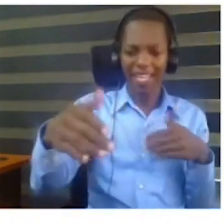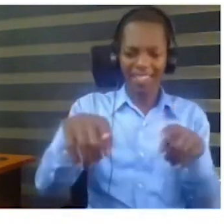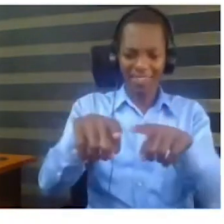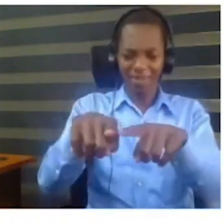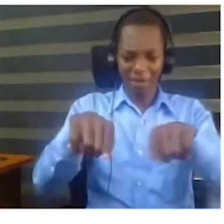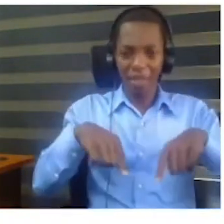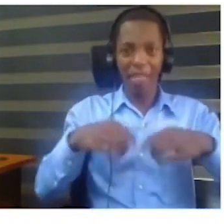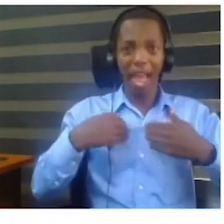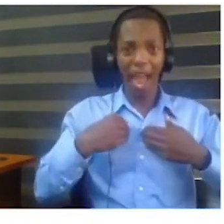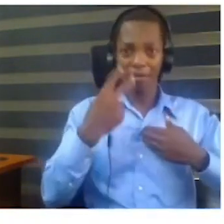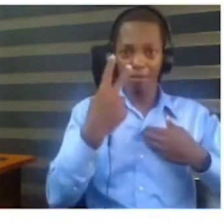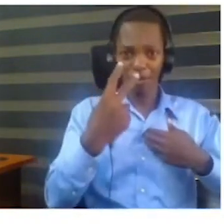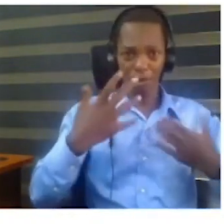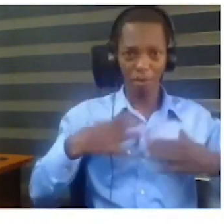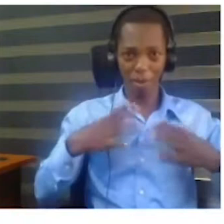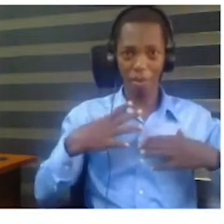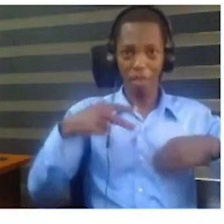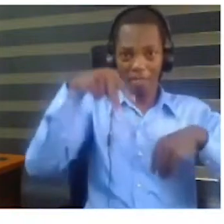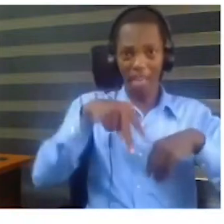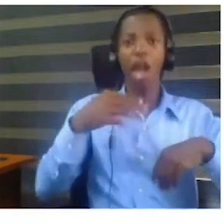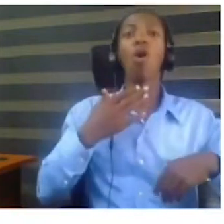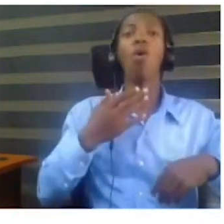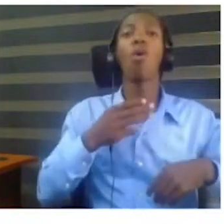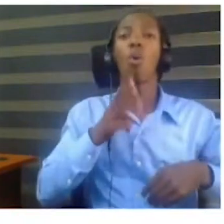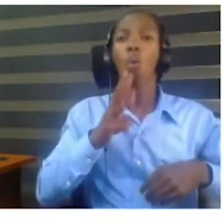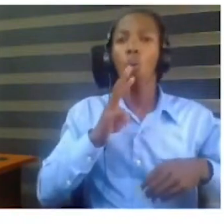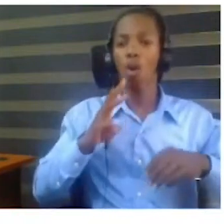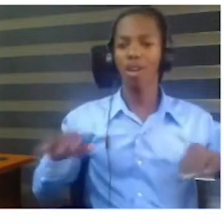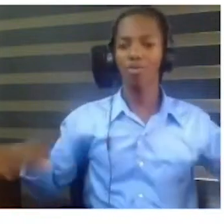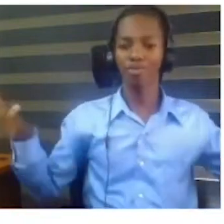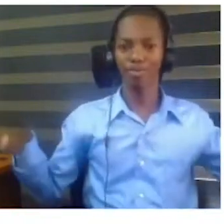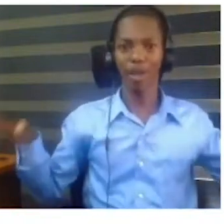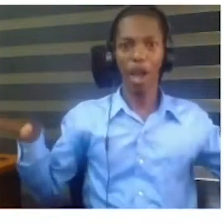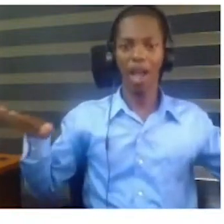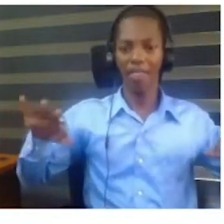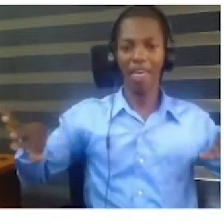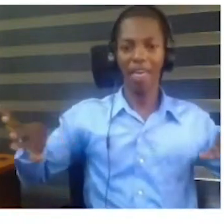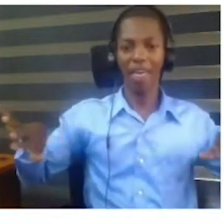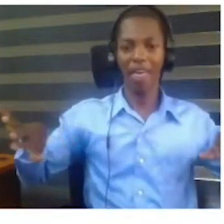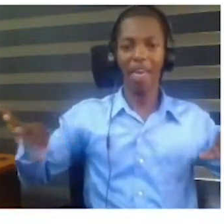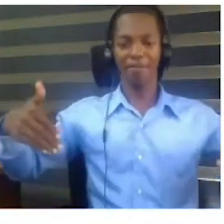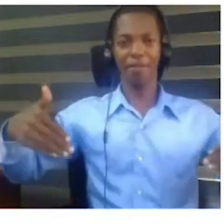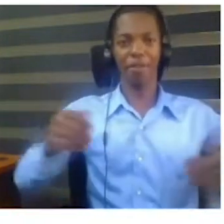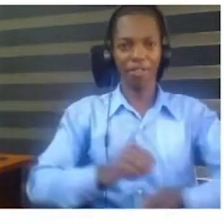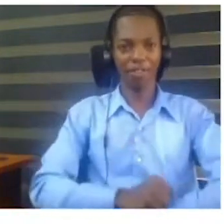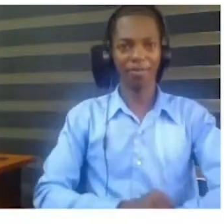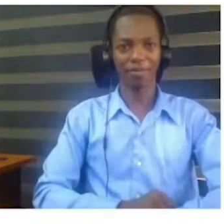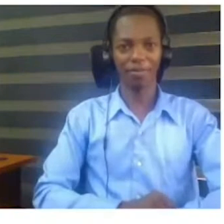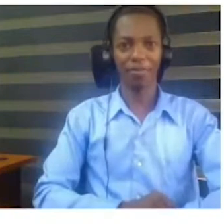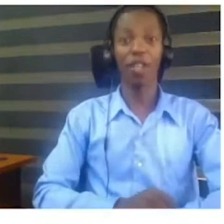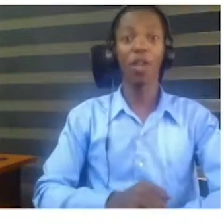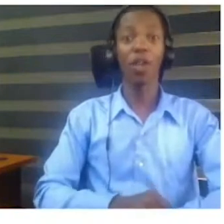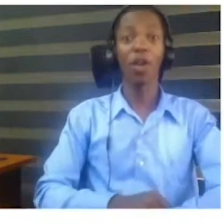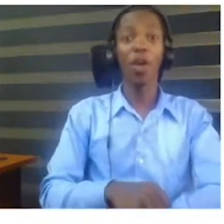board. There's a water guide in the back, and I'm in the front. and the water guide is helping to